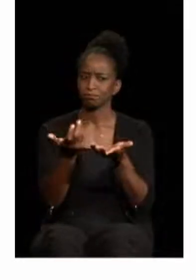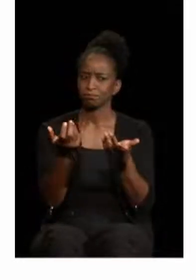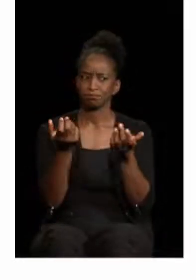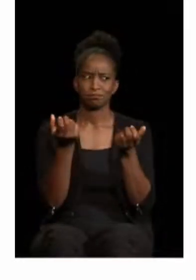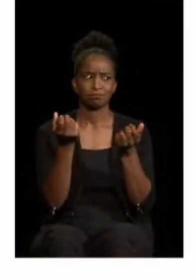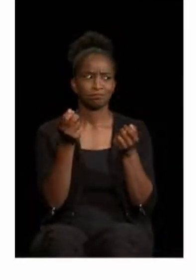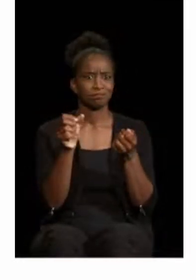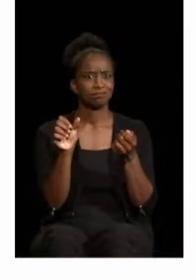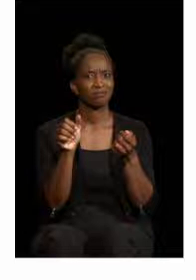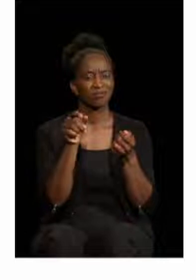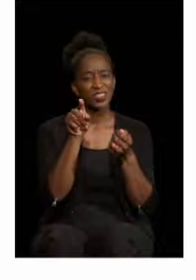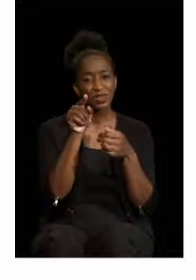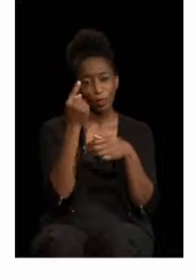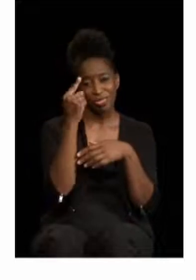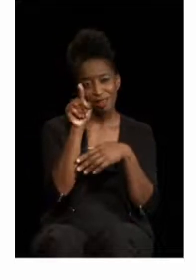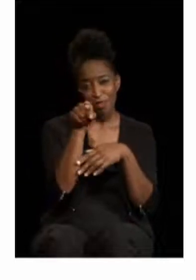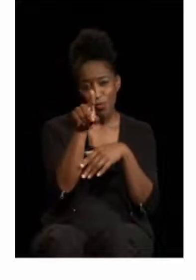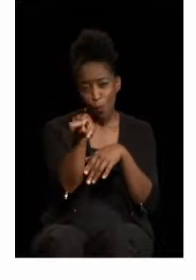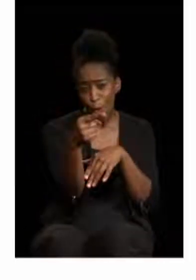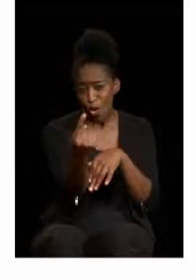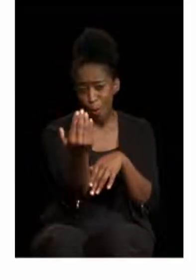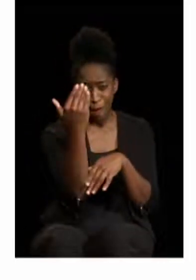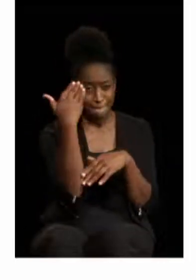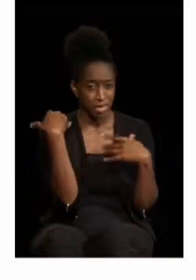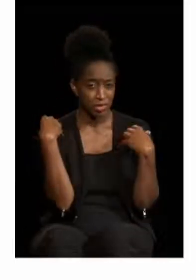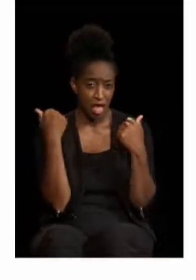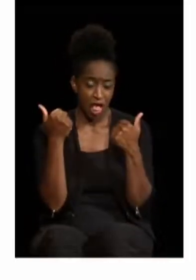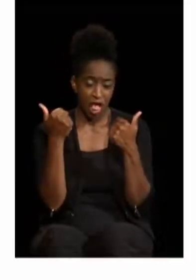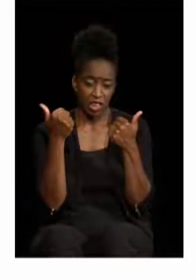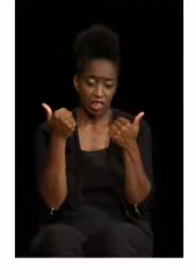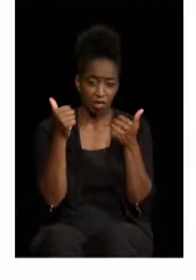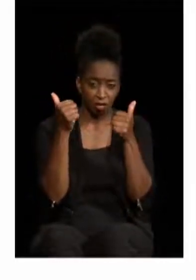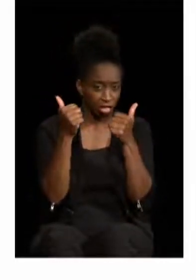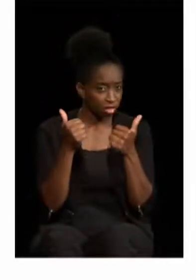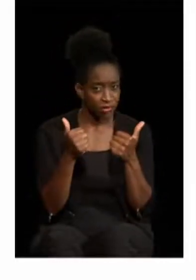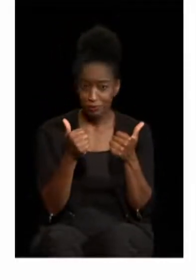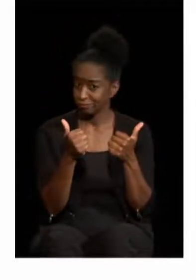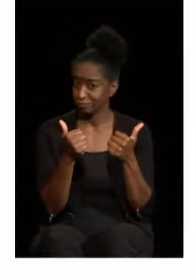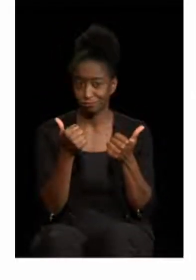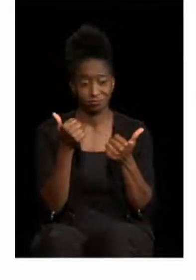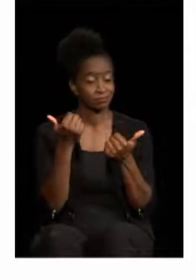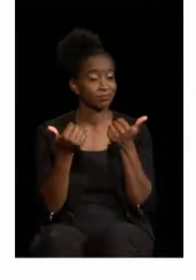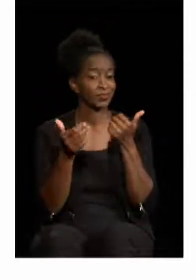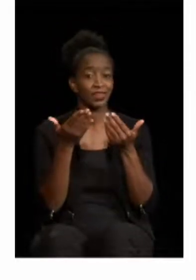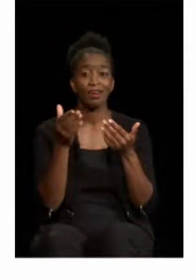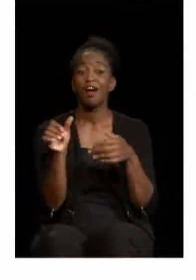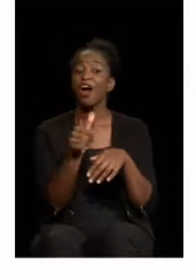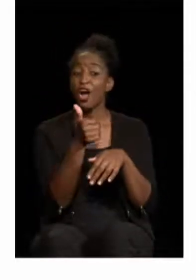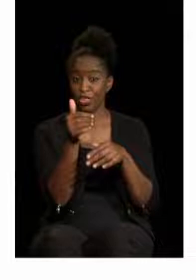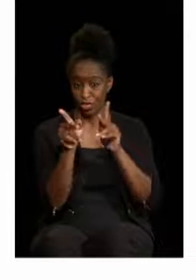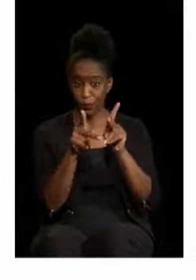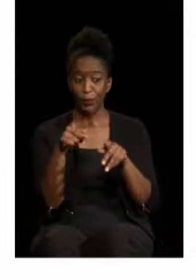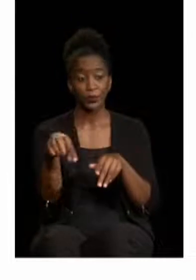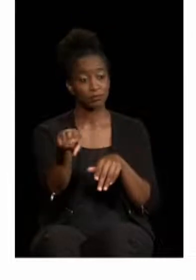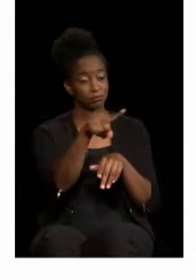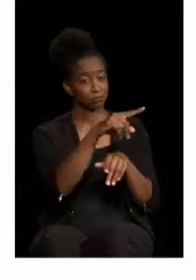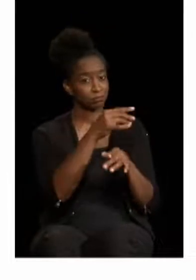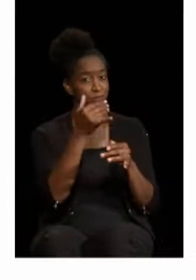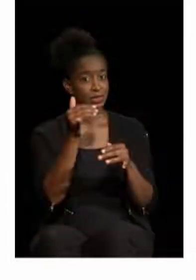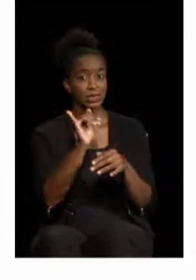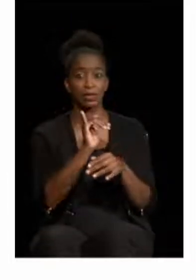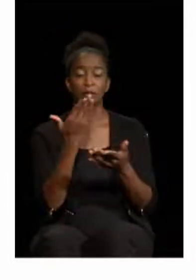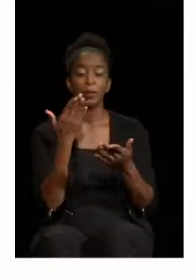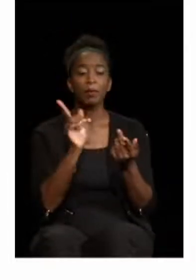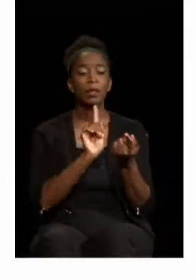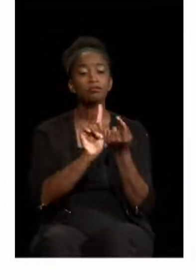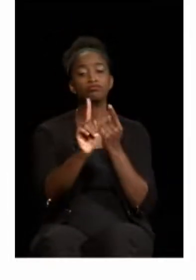past somebody right now and they could probably be suffering from depression, the verge of suicide. And suicide is not an